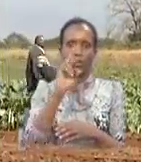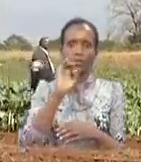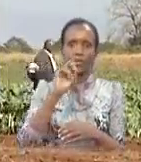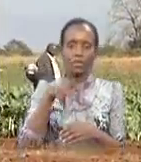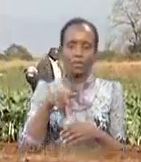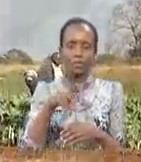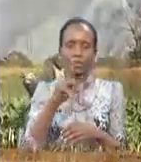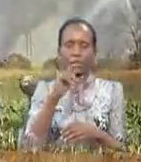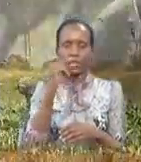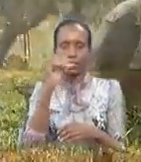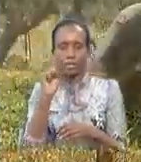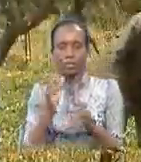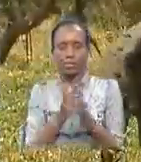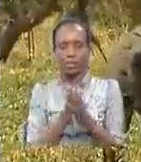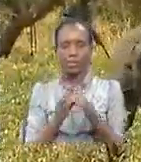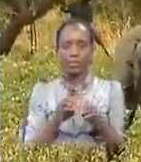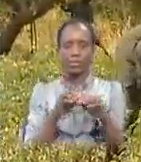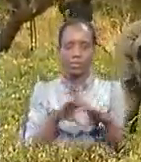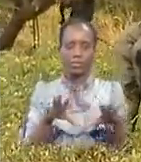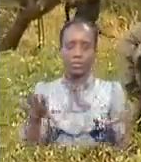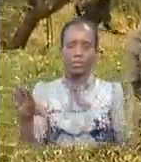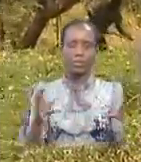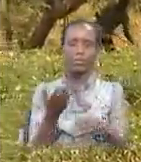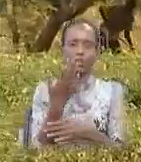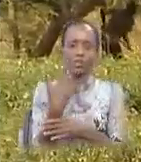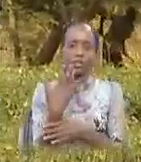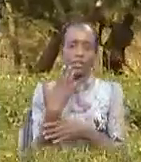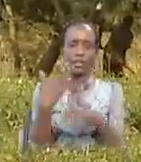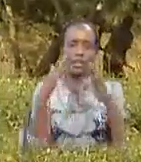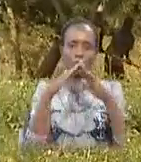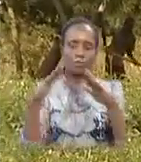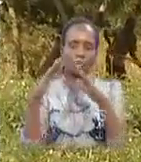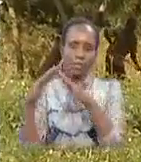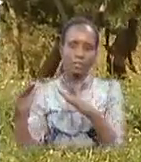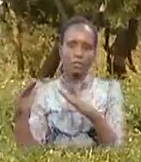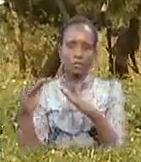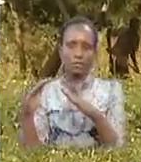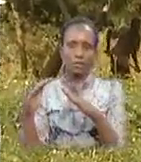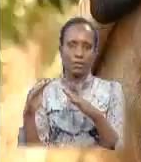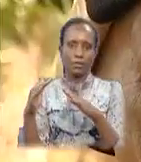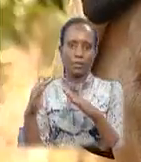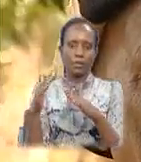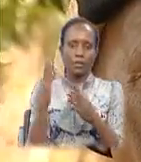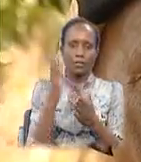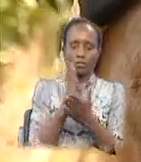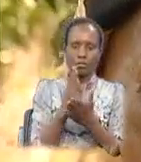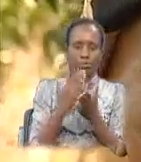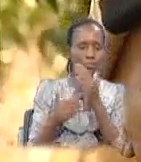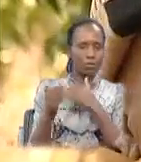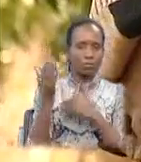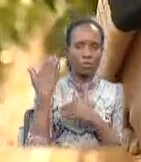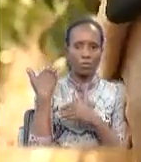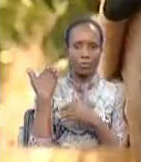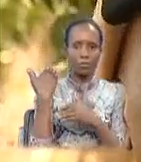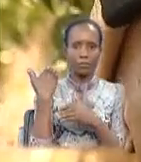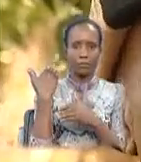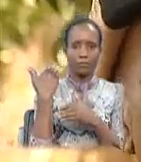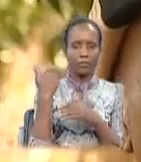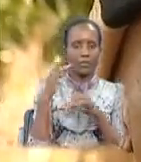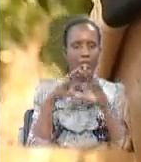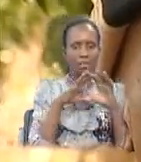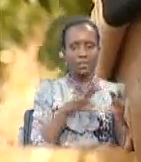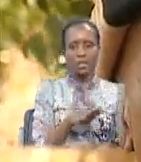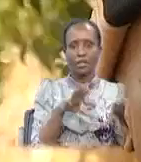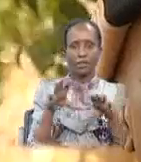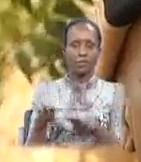irrigation kits and distribution of greenhouses. Kwa sababu hapo mbeleni nilikuwa